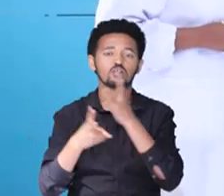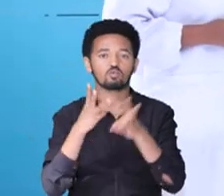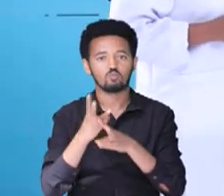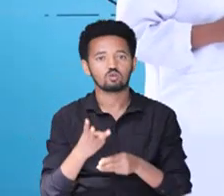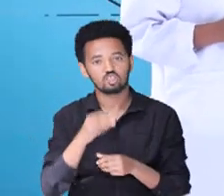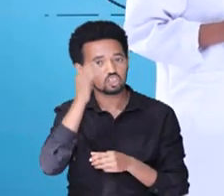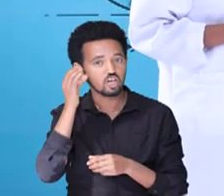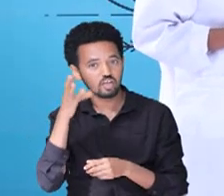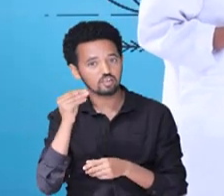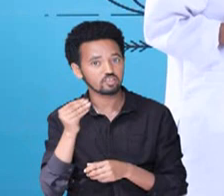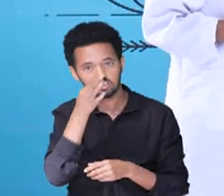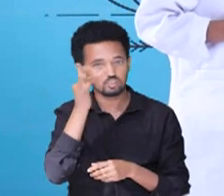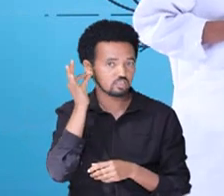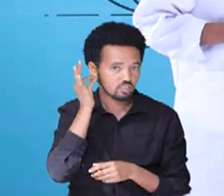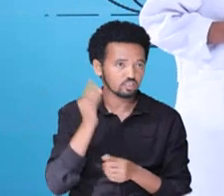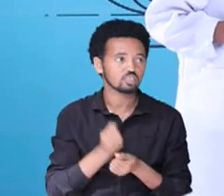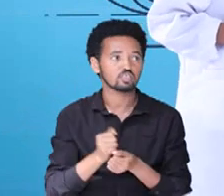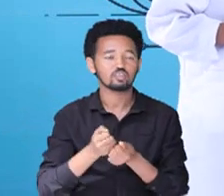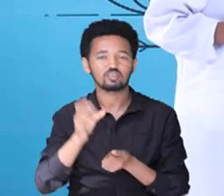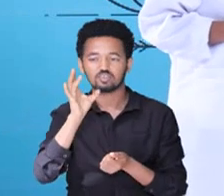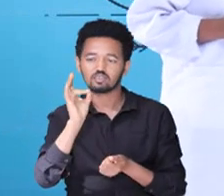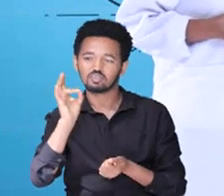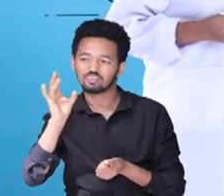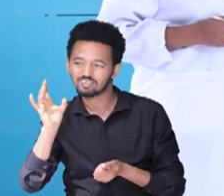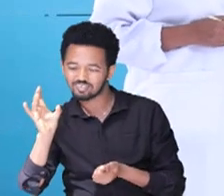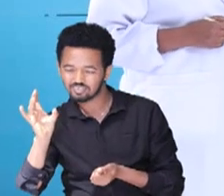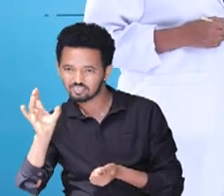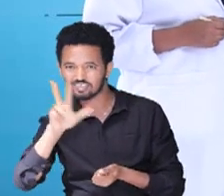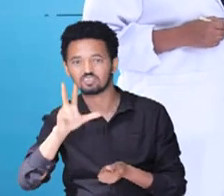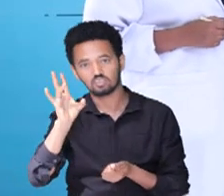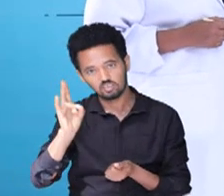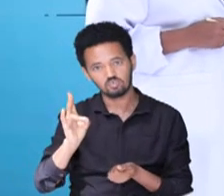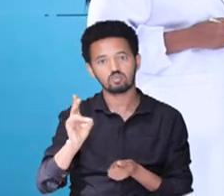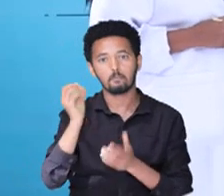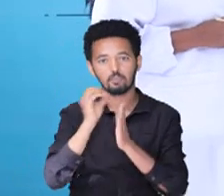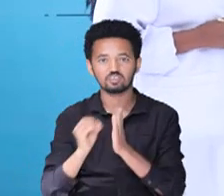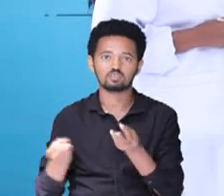China and India alone account 37% of the world population.